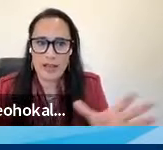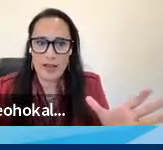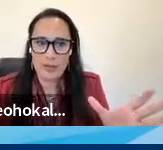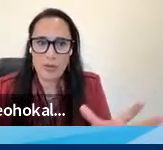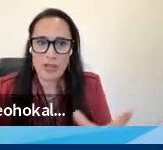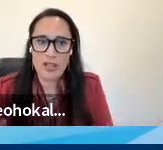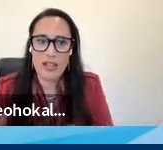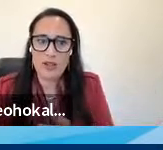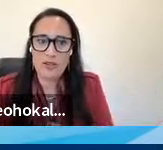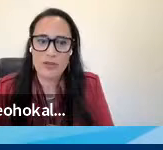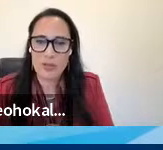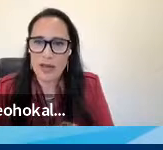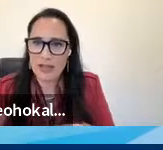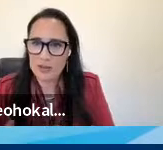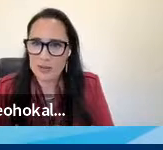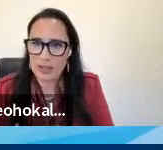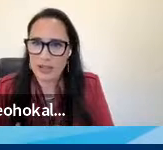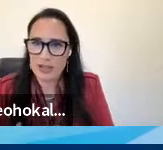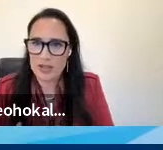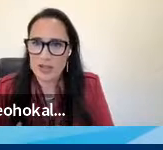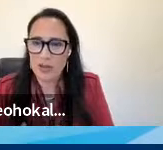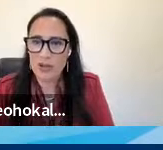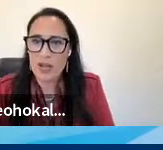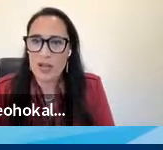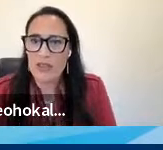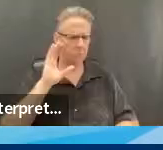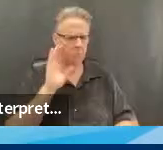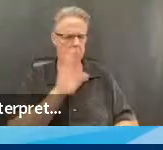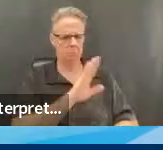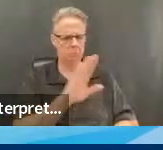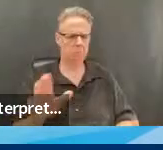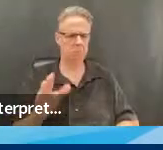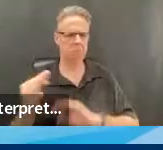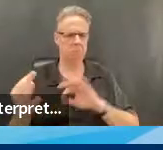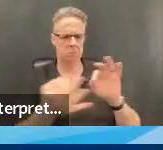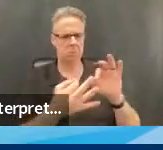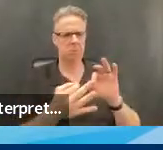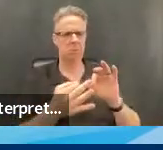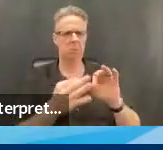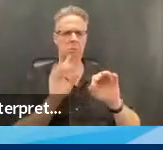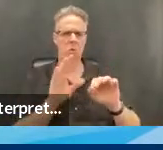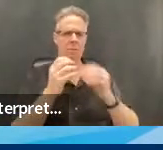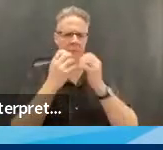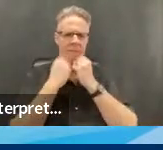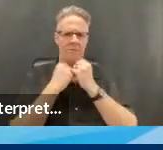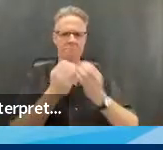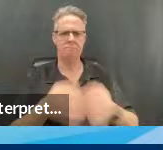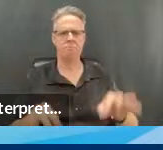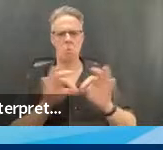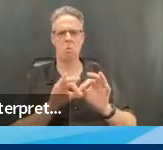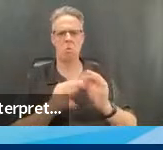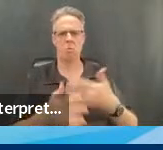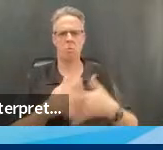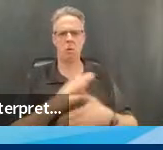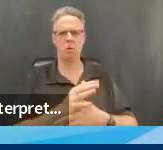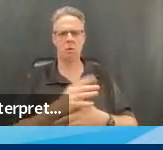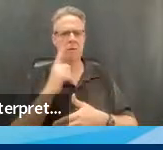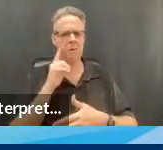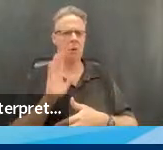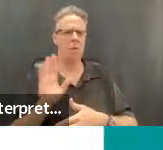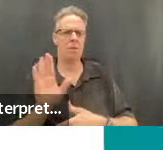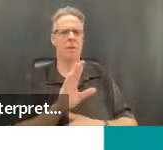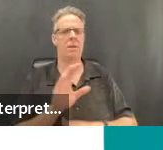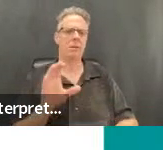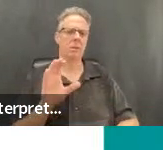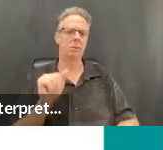and really get your feedback as it relates to the values and priorities that the Community Advisory Group so